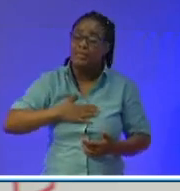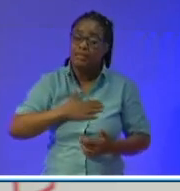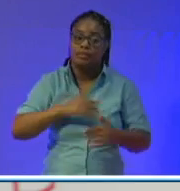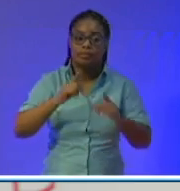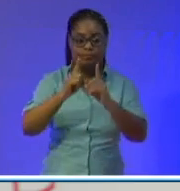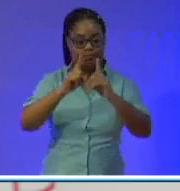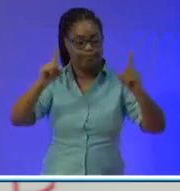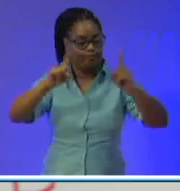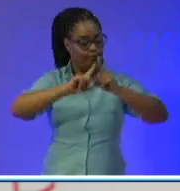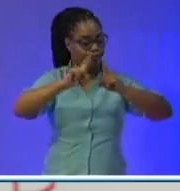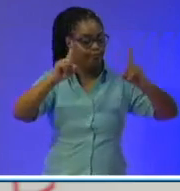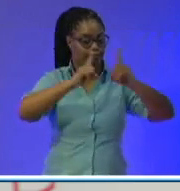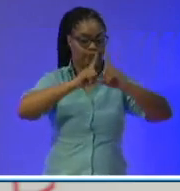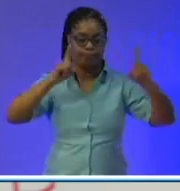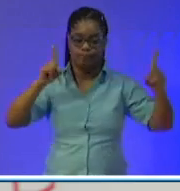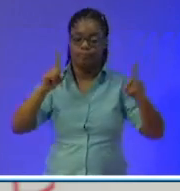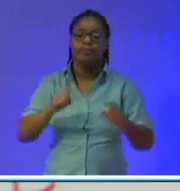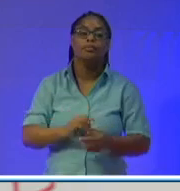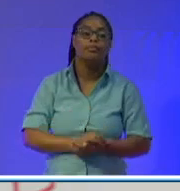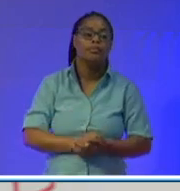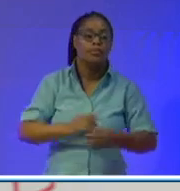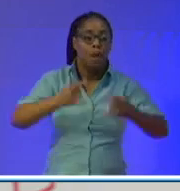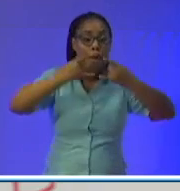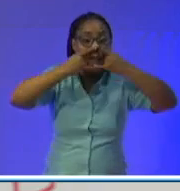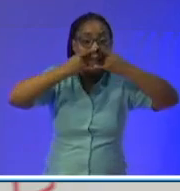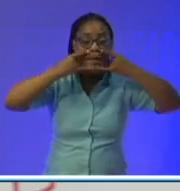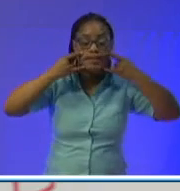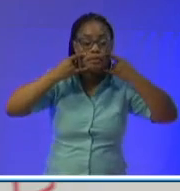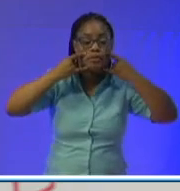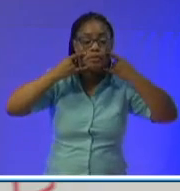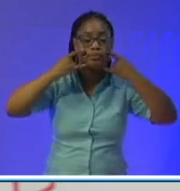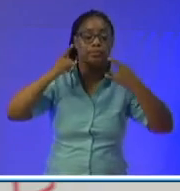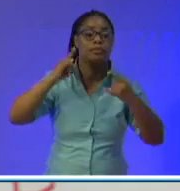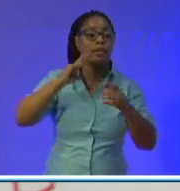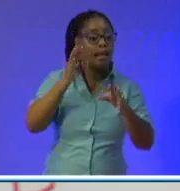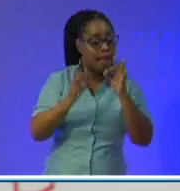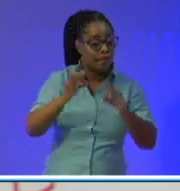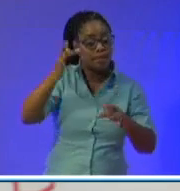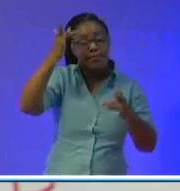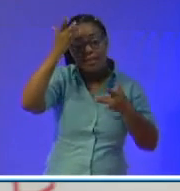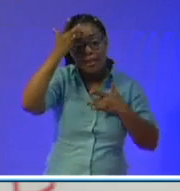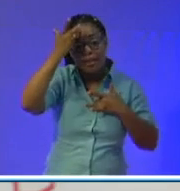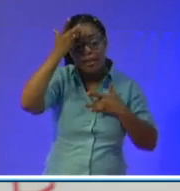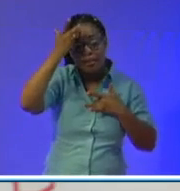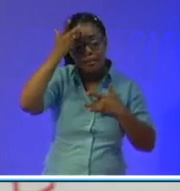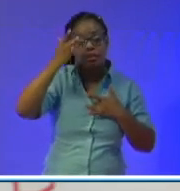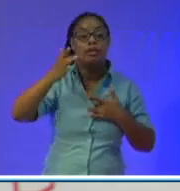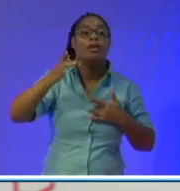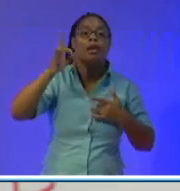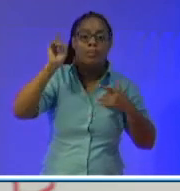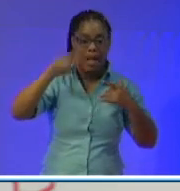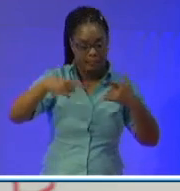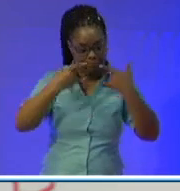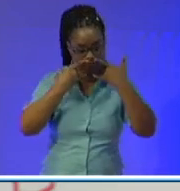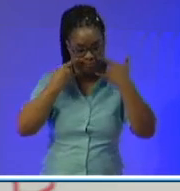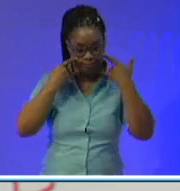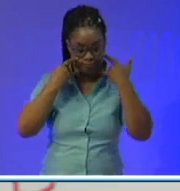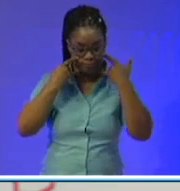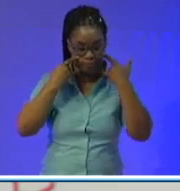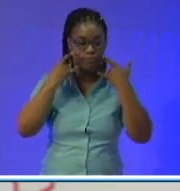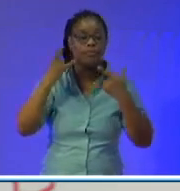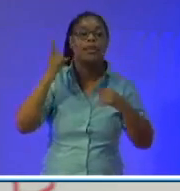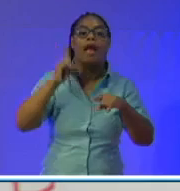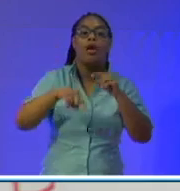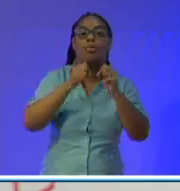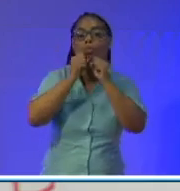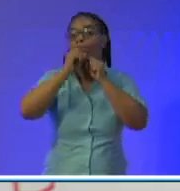to reduce your risk even further of spreading droplets via your mouth and nose. And I want to emphasize nose, because